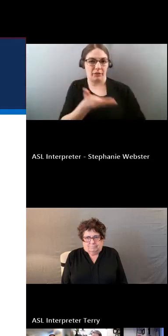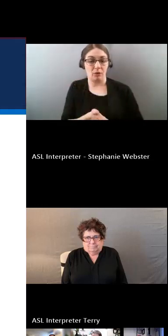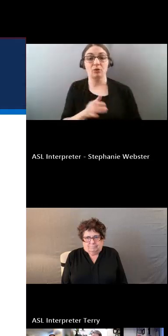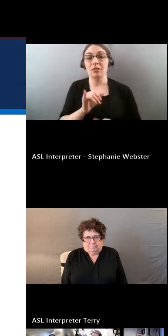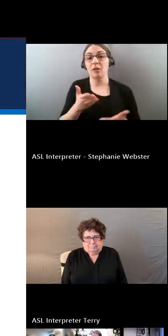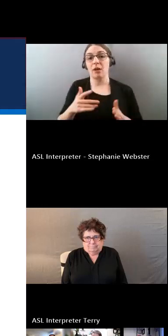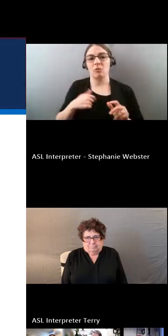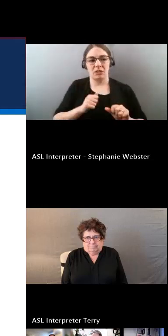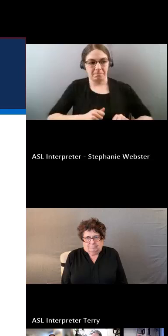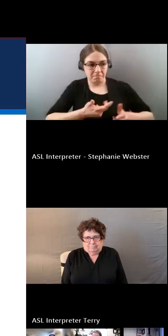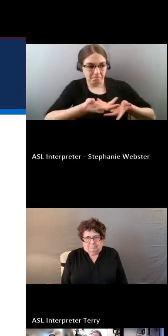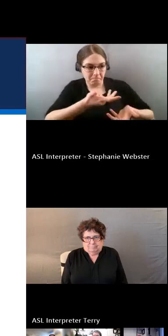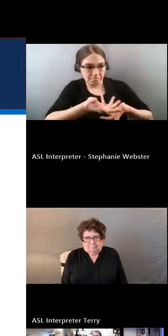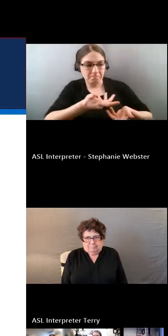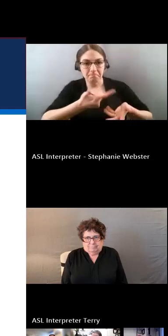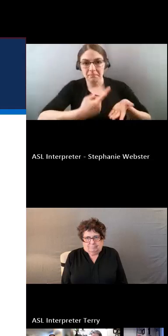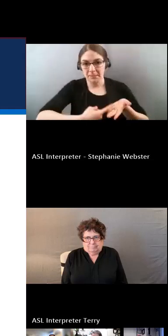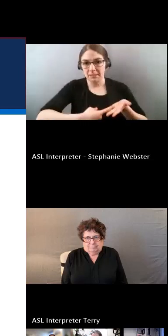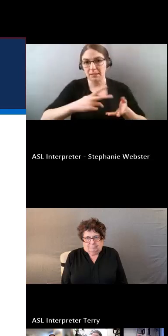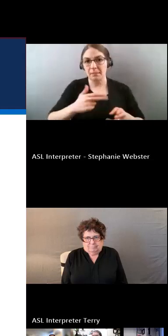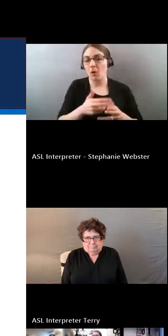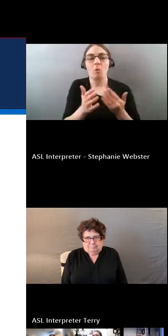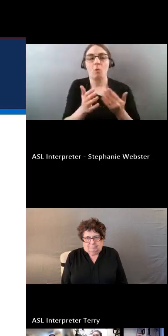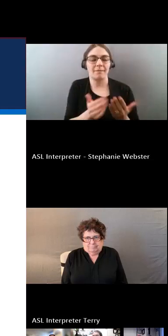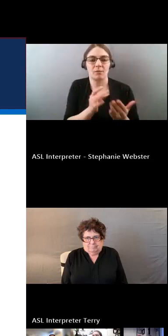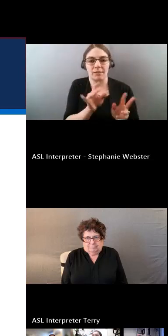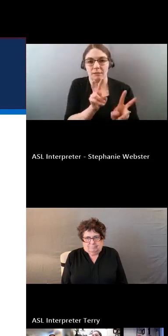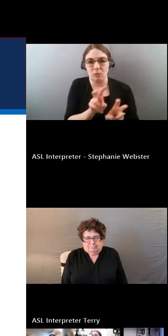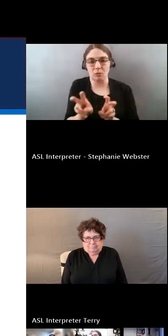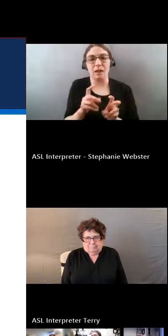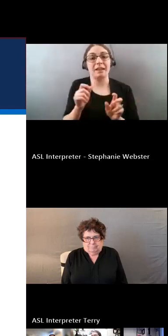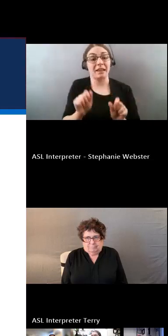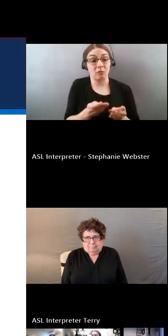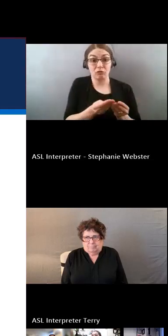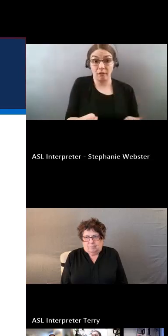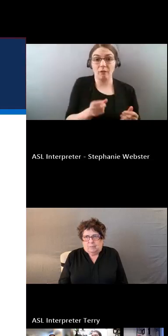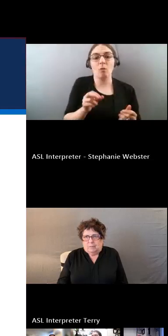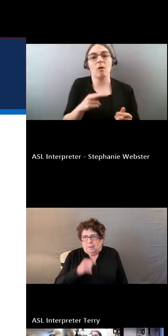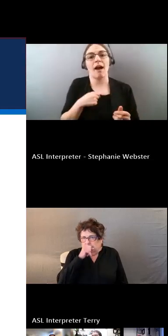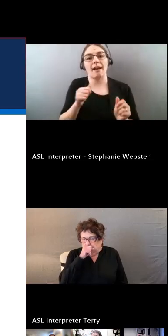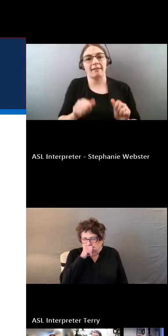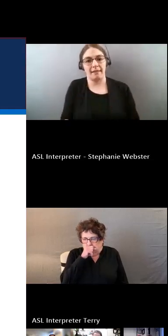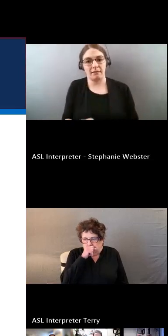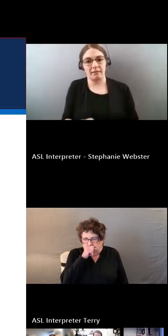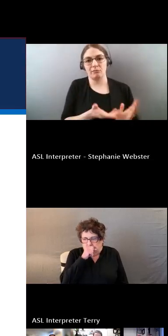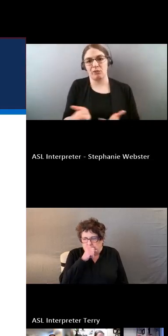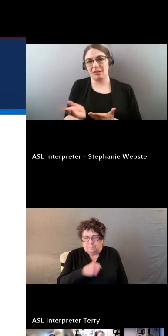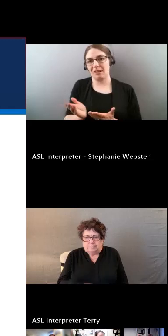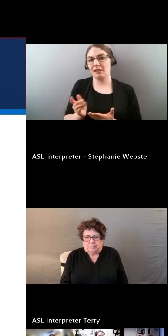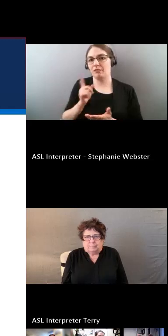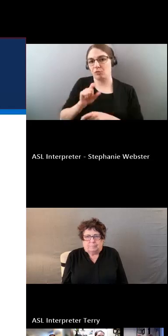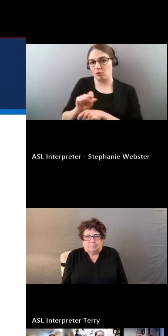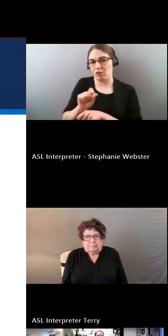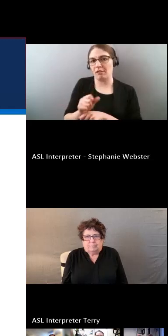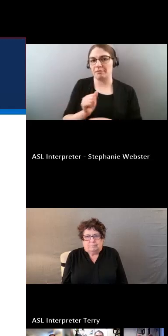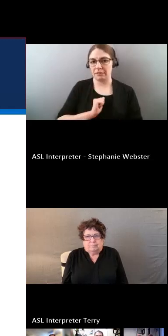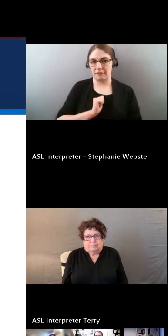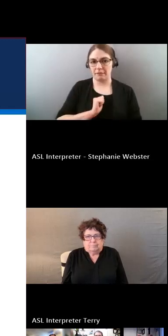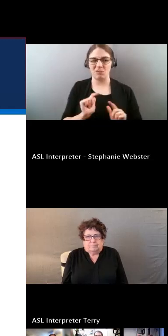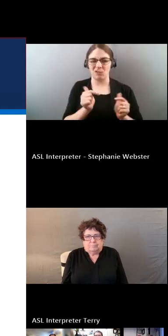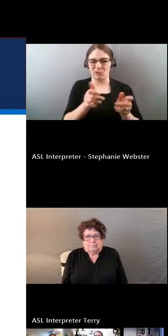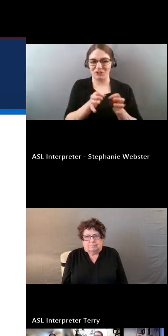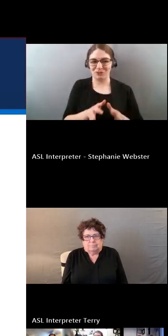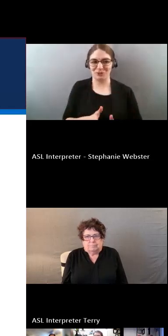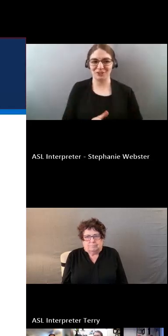conversation about that, whatever the issue is, and we could either resolve it or I could take it back to work on separately. And another